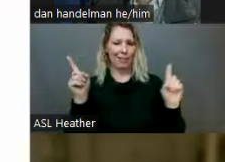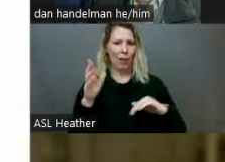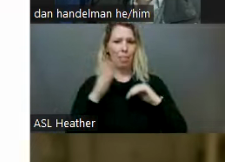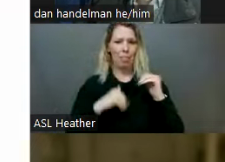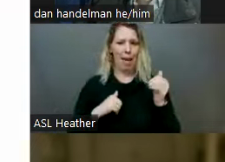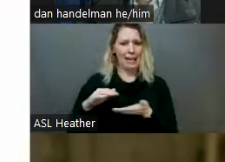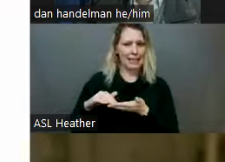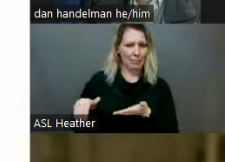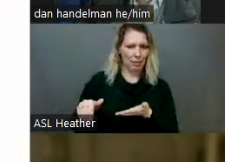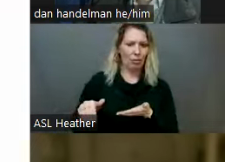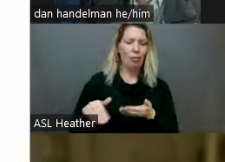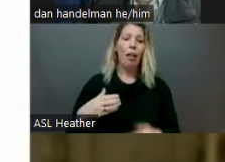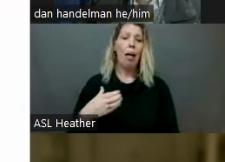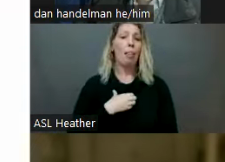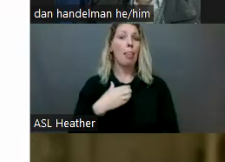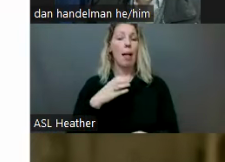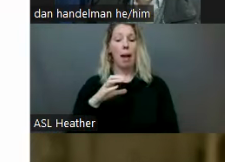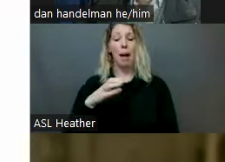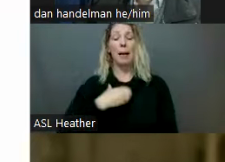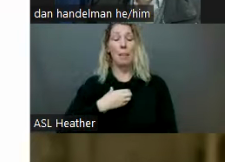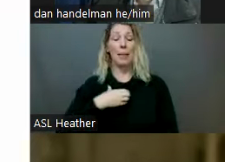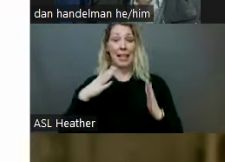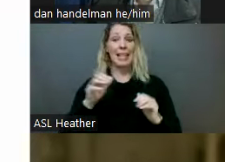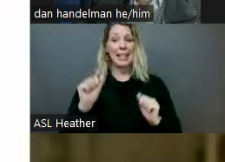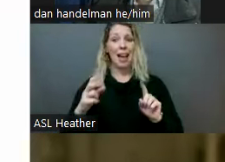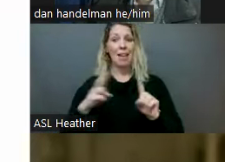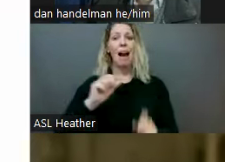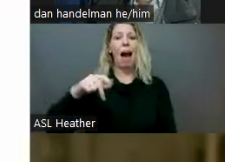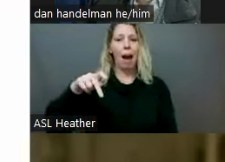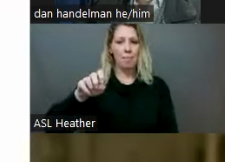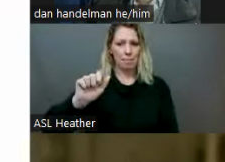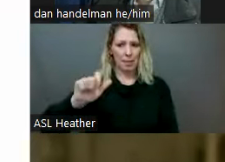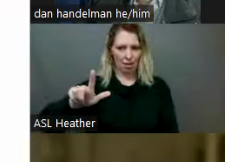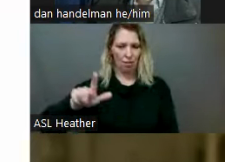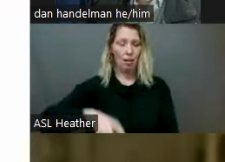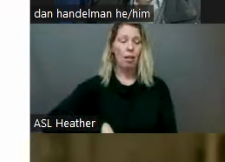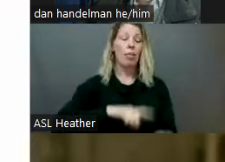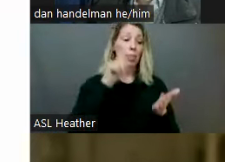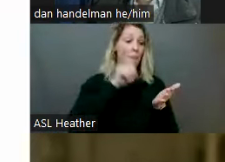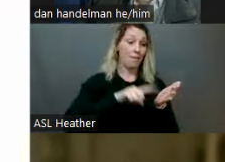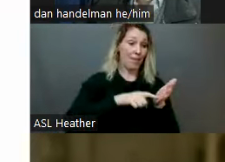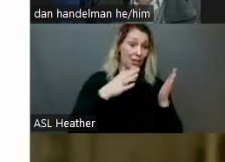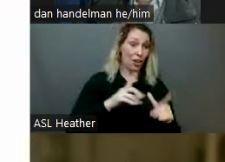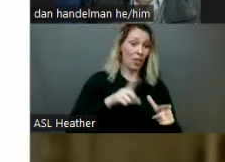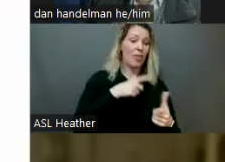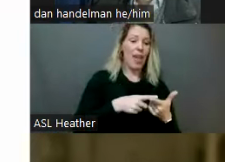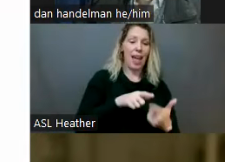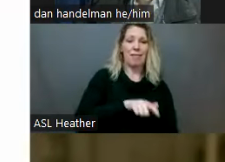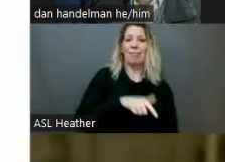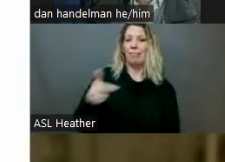dismissal, the complainant can appeal. The investigators then turn over an investigative report to the